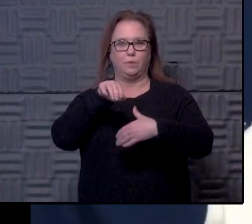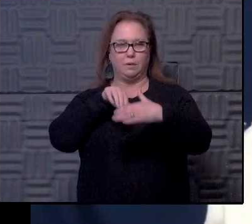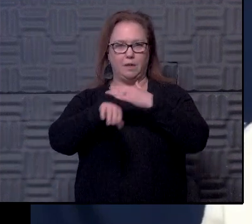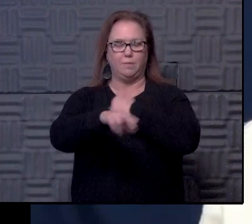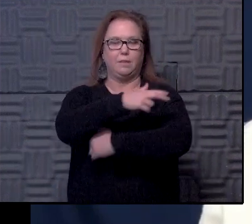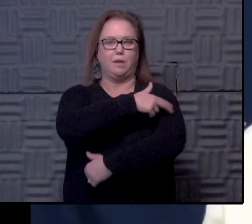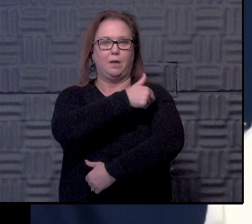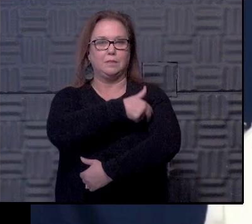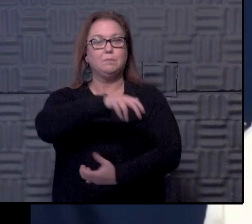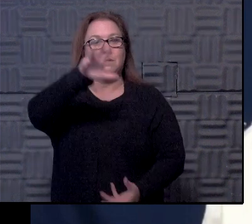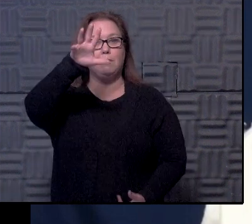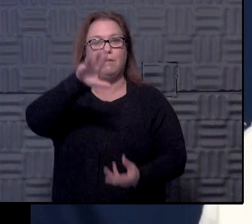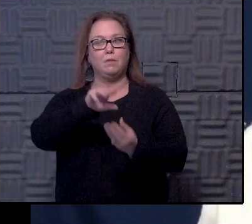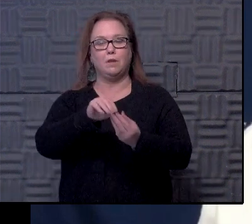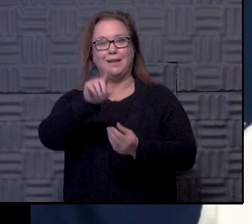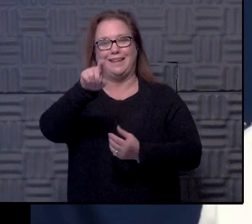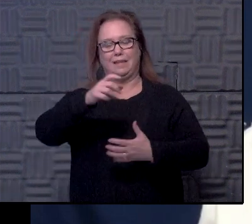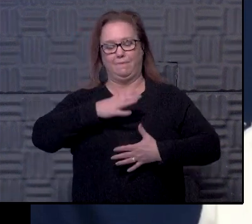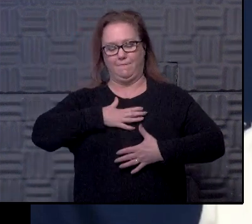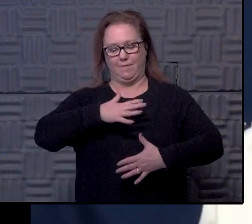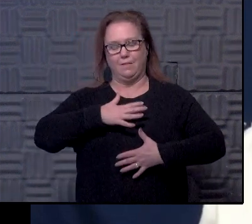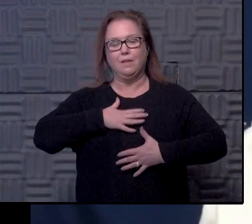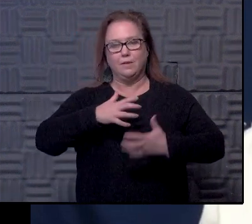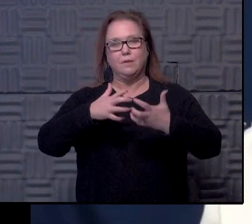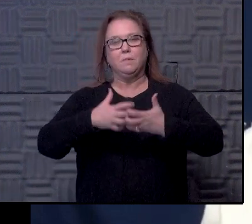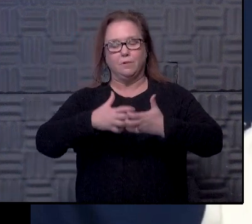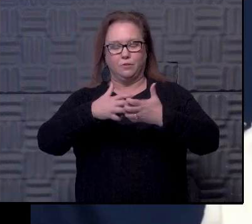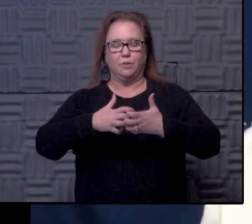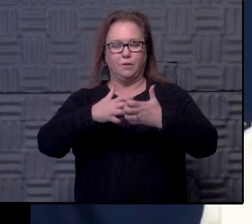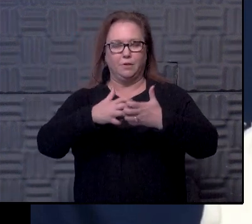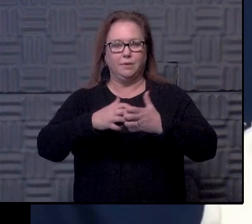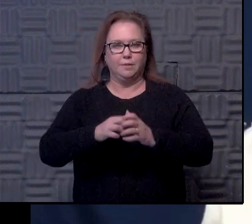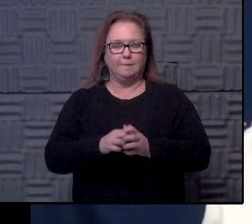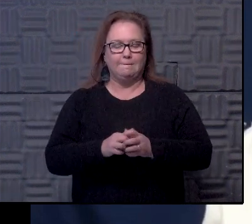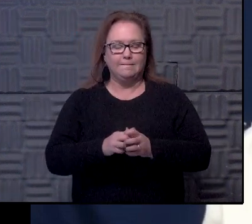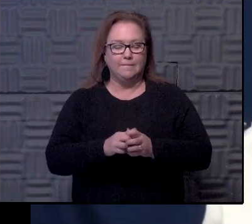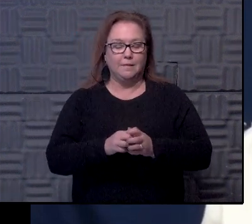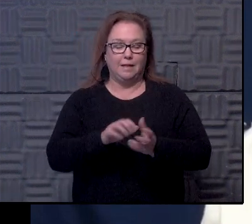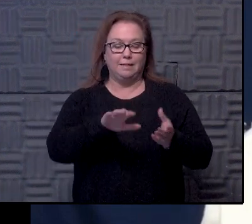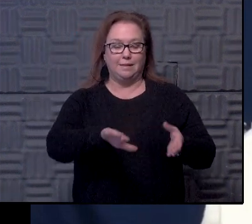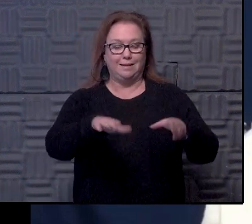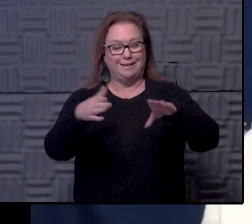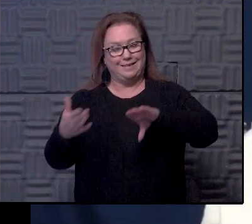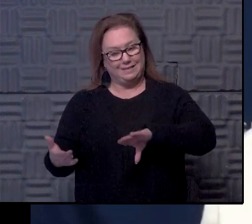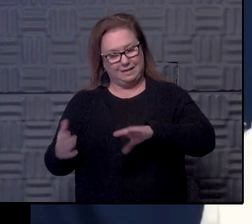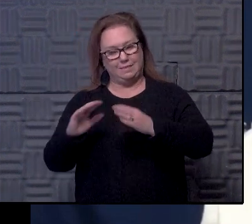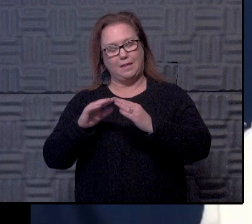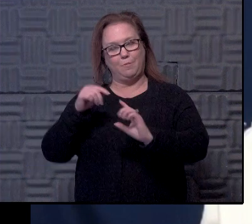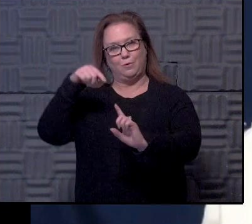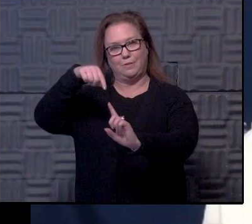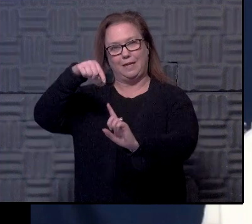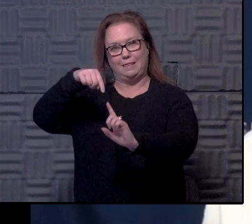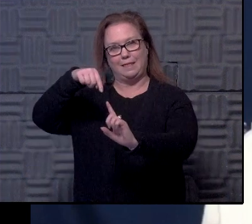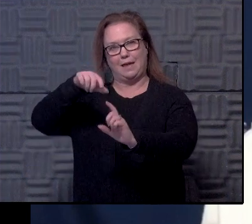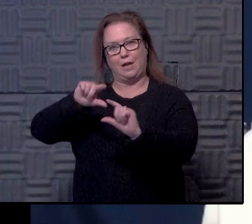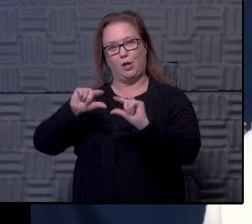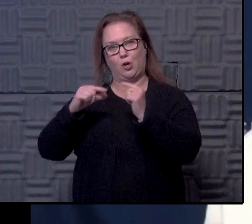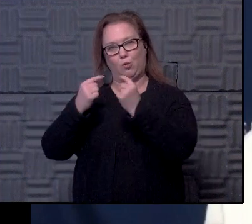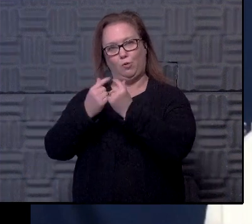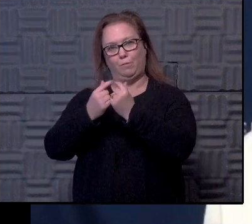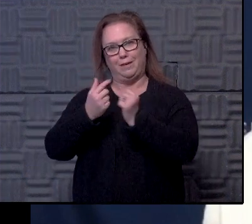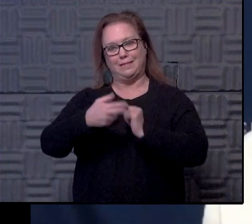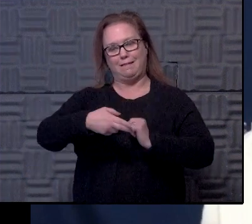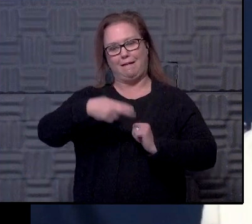in total need ventilation, mechanical ventilatory support, and the mortality rate in that population is higher than even the ICU.